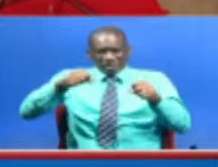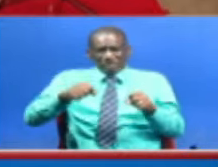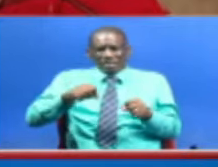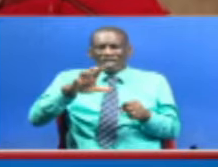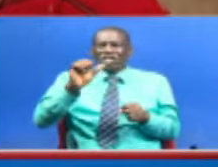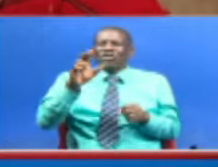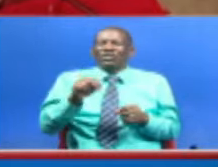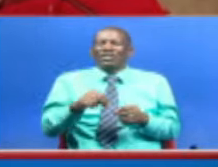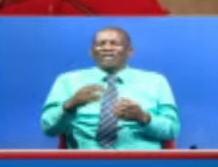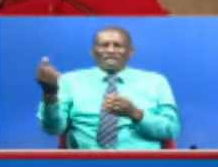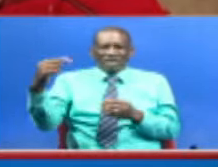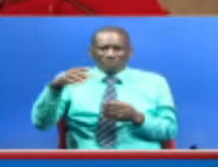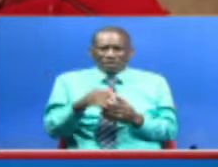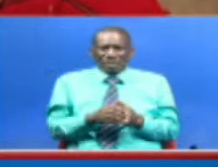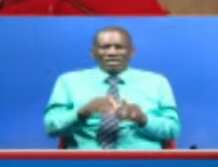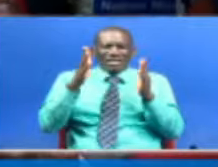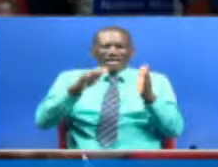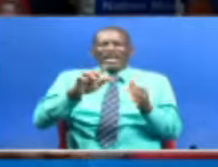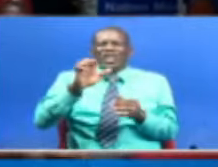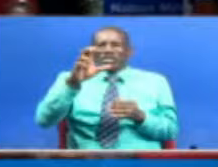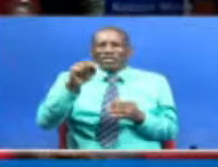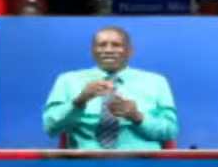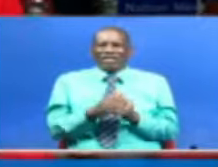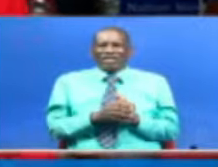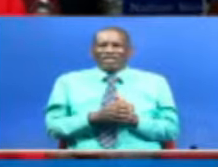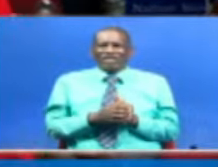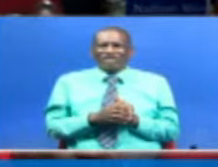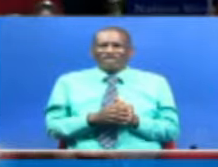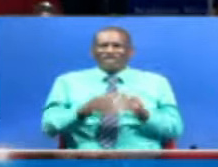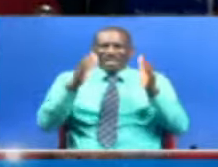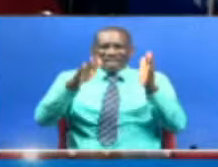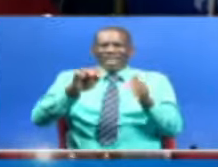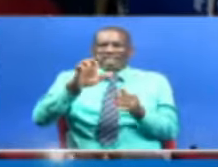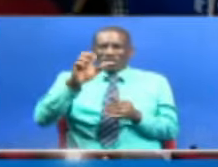in. Hi, Leon. Yo, Hi, Leon.